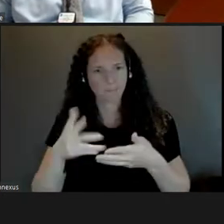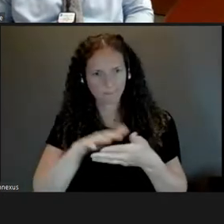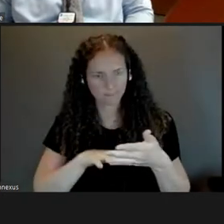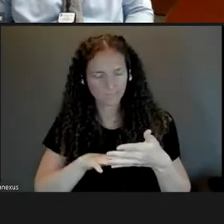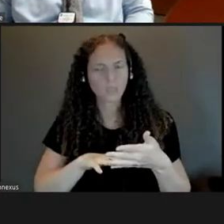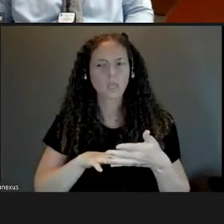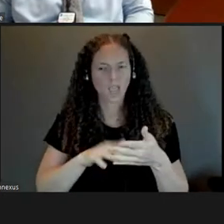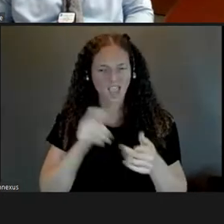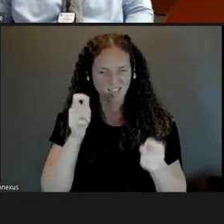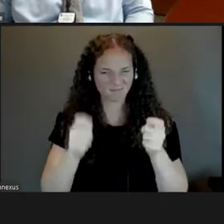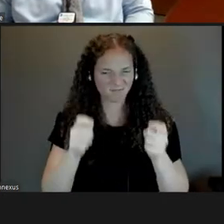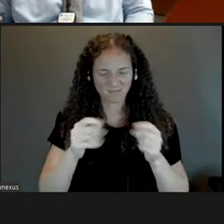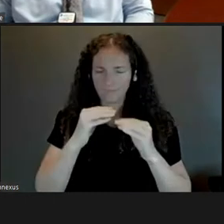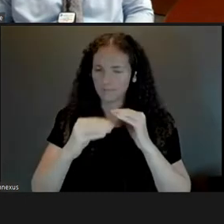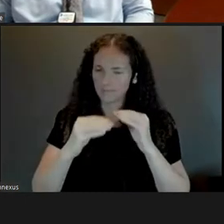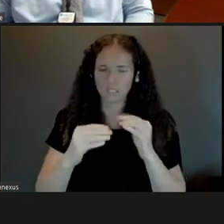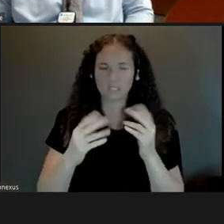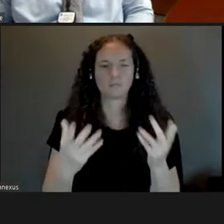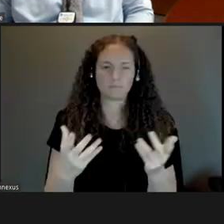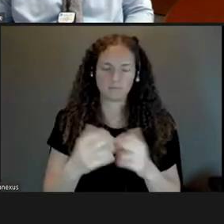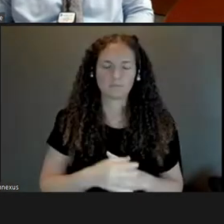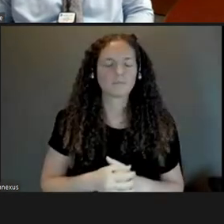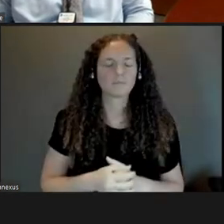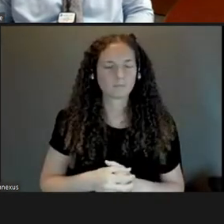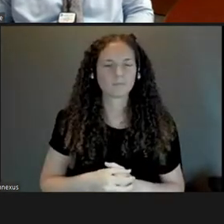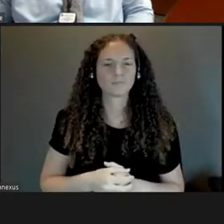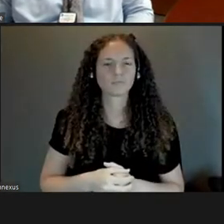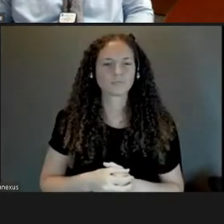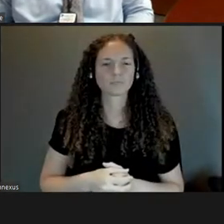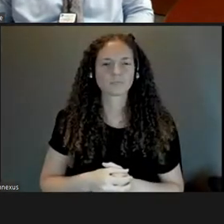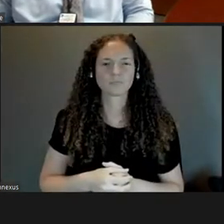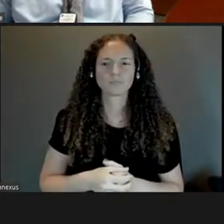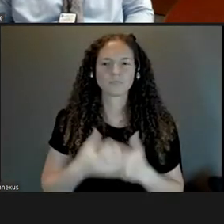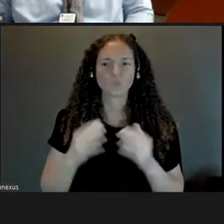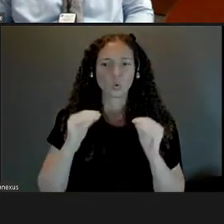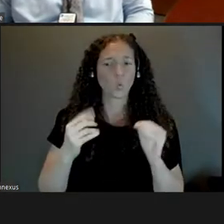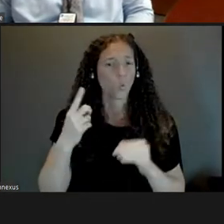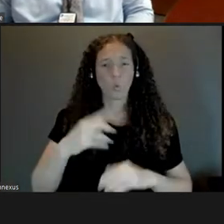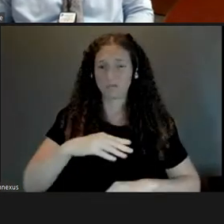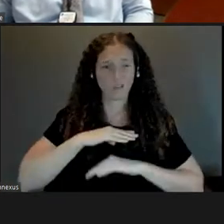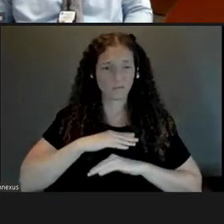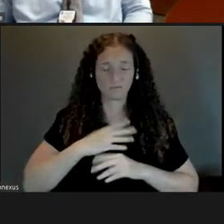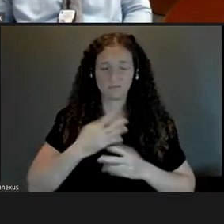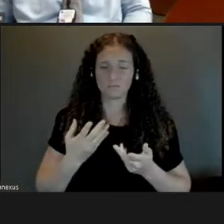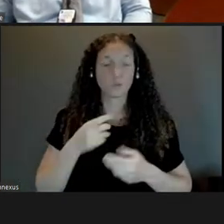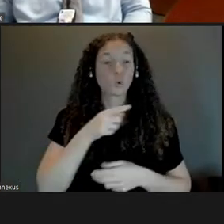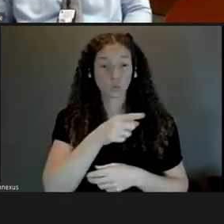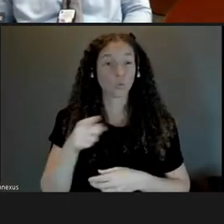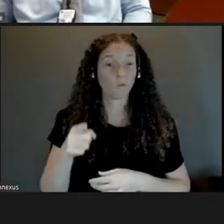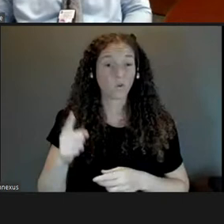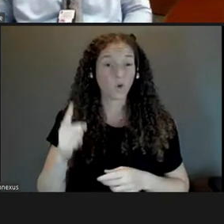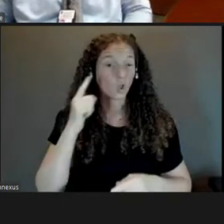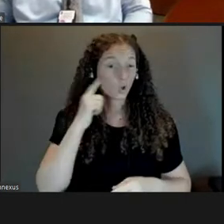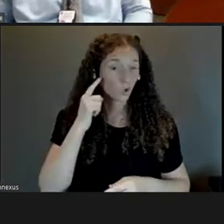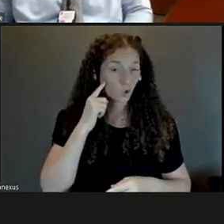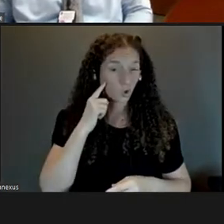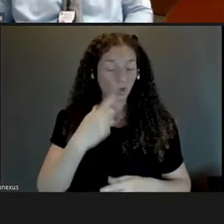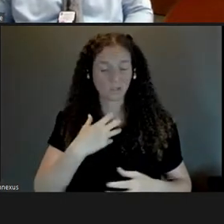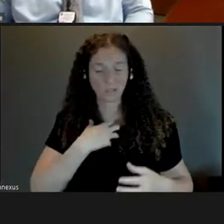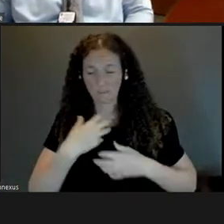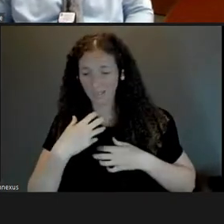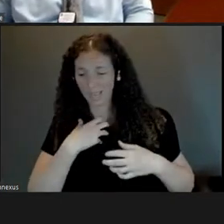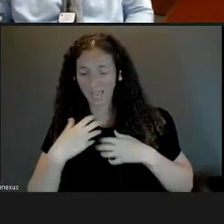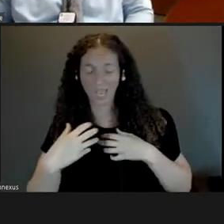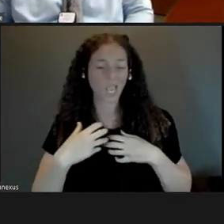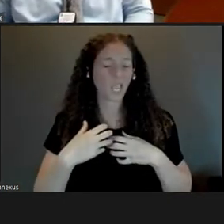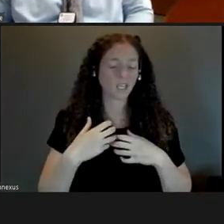and fix what needs to be fixed. Nobody is happy, and you've heard the complaints and the cries from